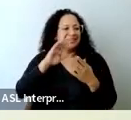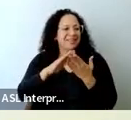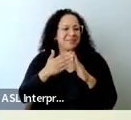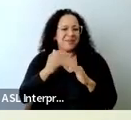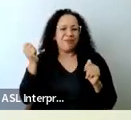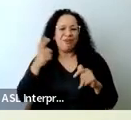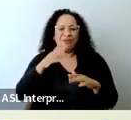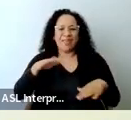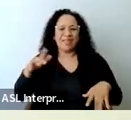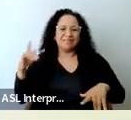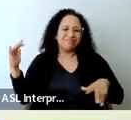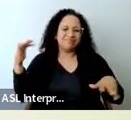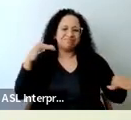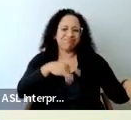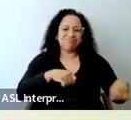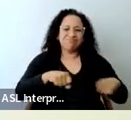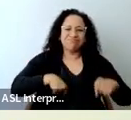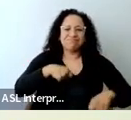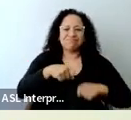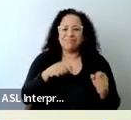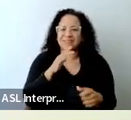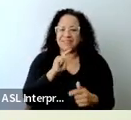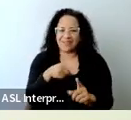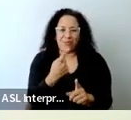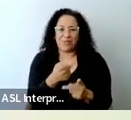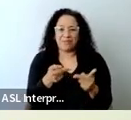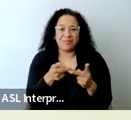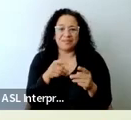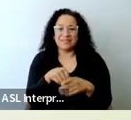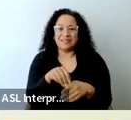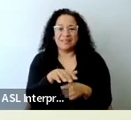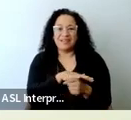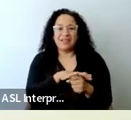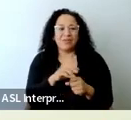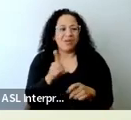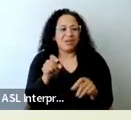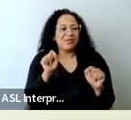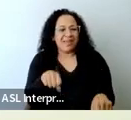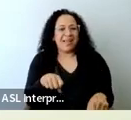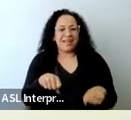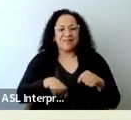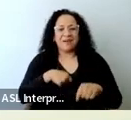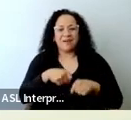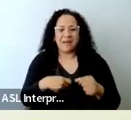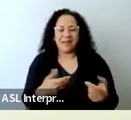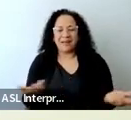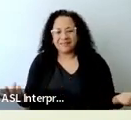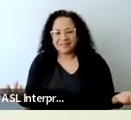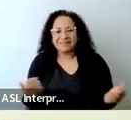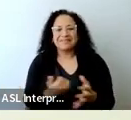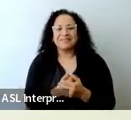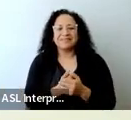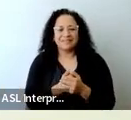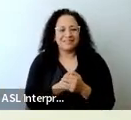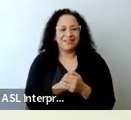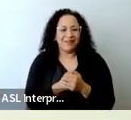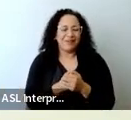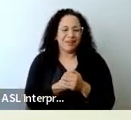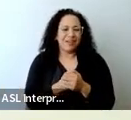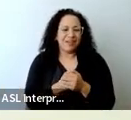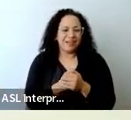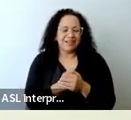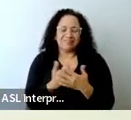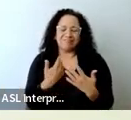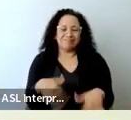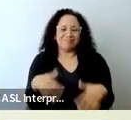the kids go to ride their bikes because it's the only place in the neighborhood where you can. So it's